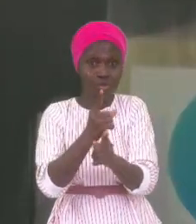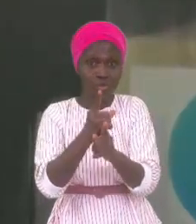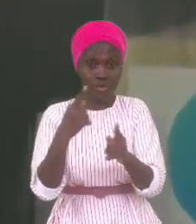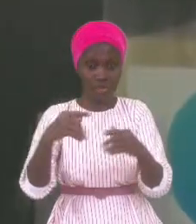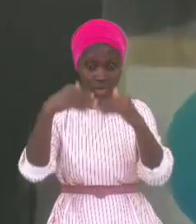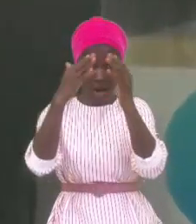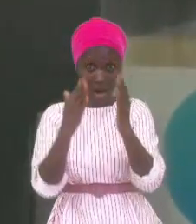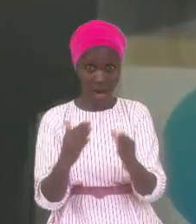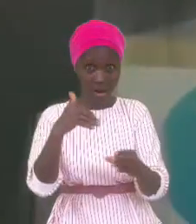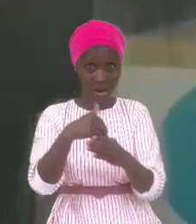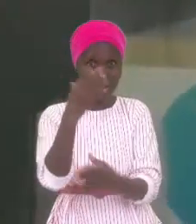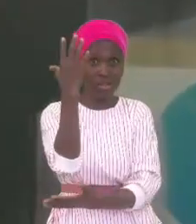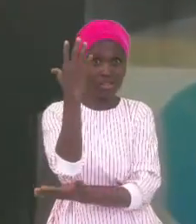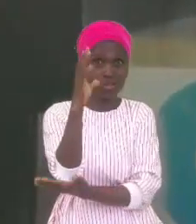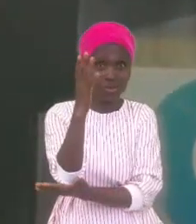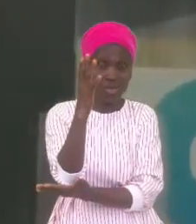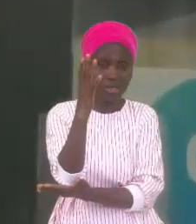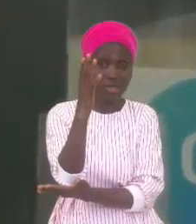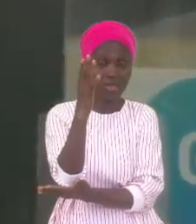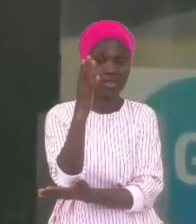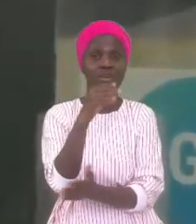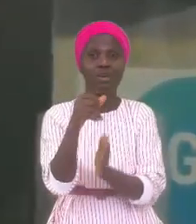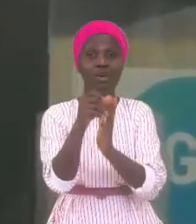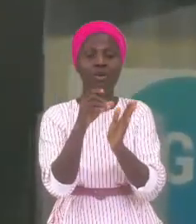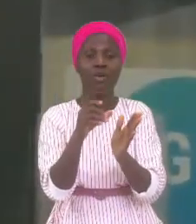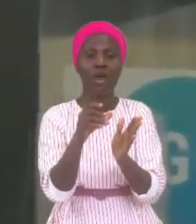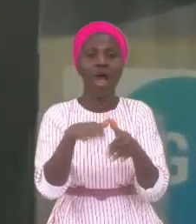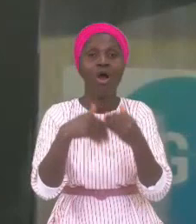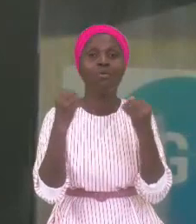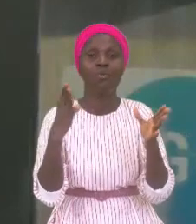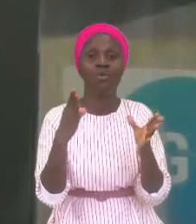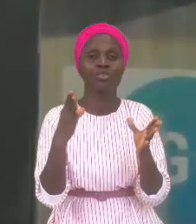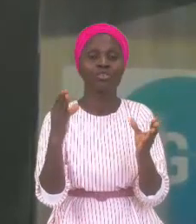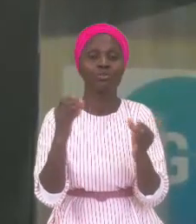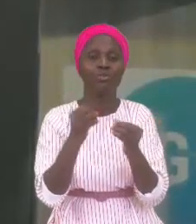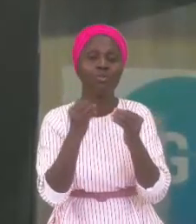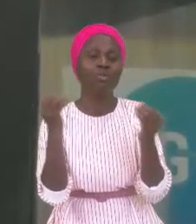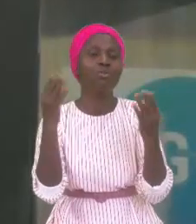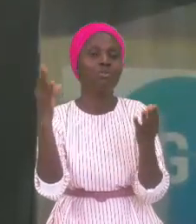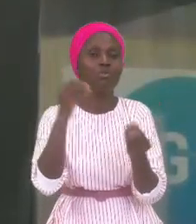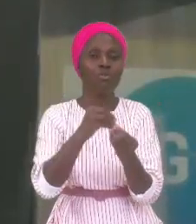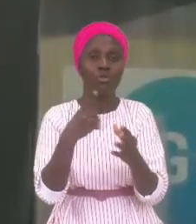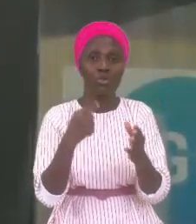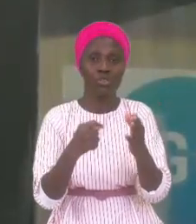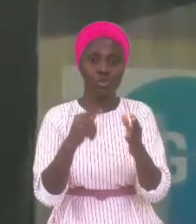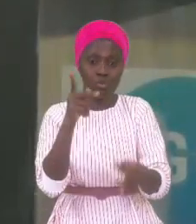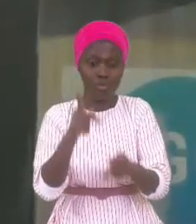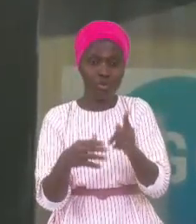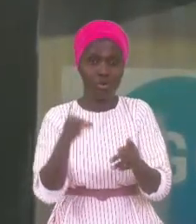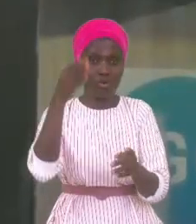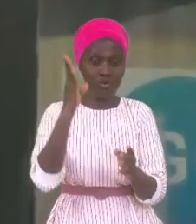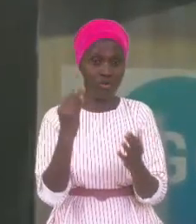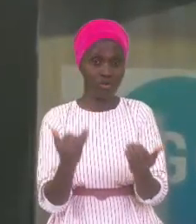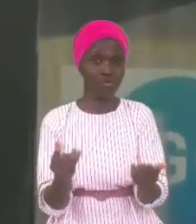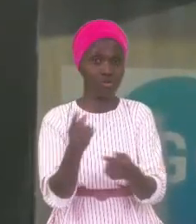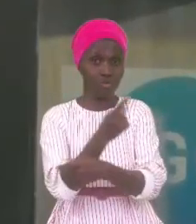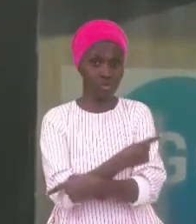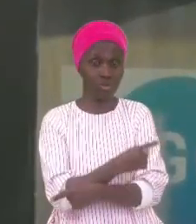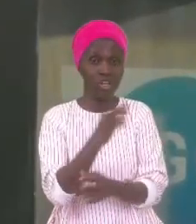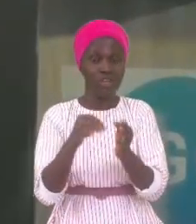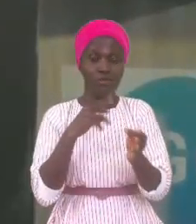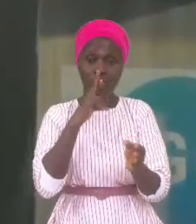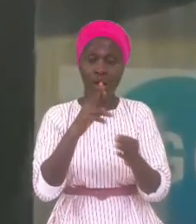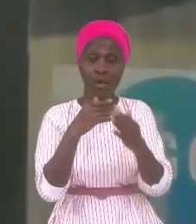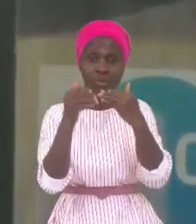how much more the people of God today, if we're building a habitation for the Lord, for